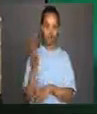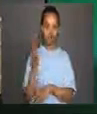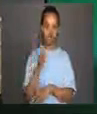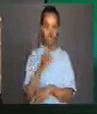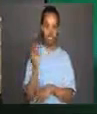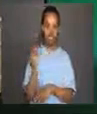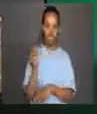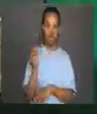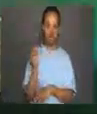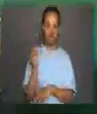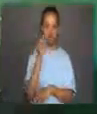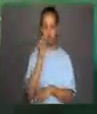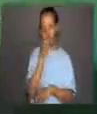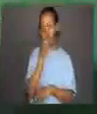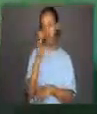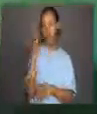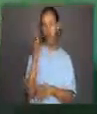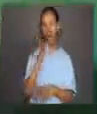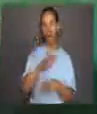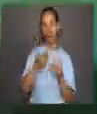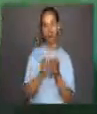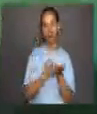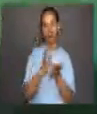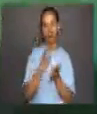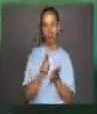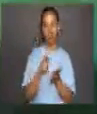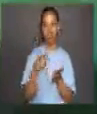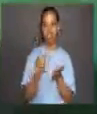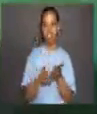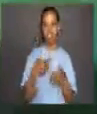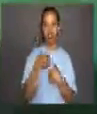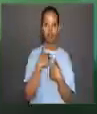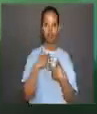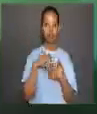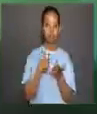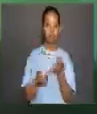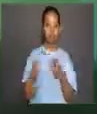rosette perennials. Animals that live on the tundra